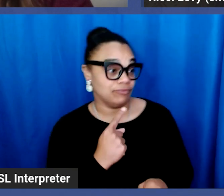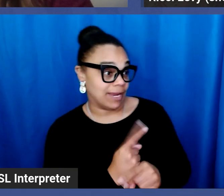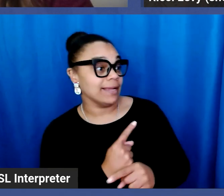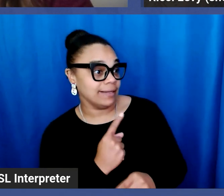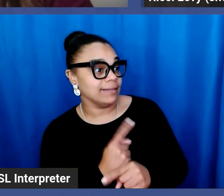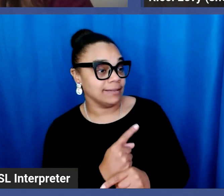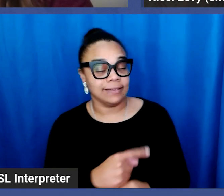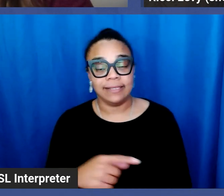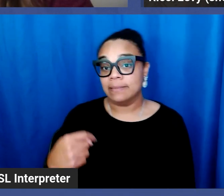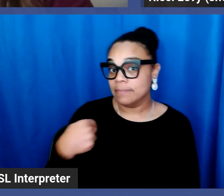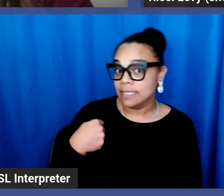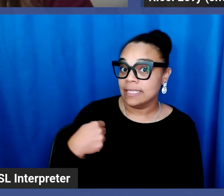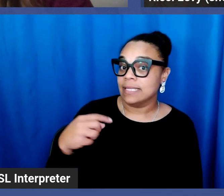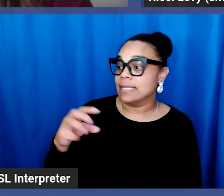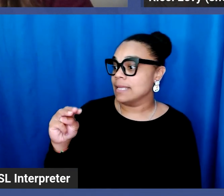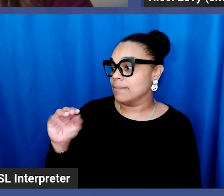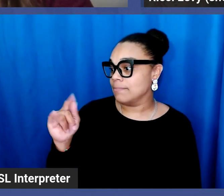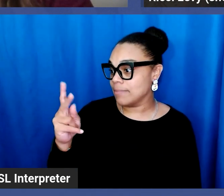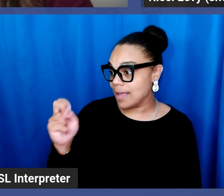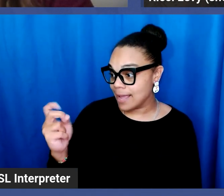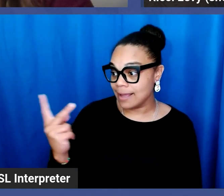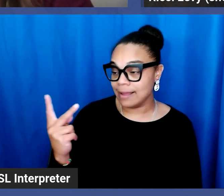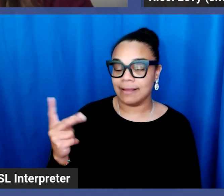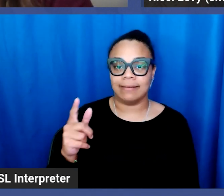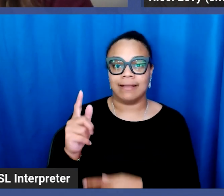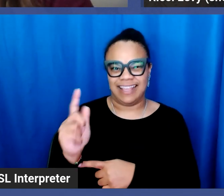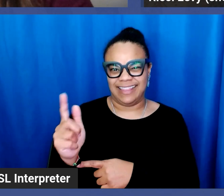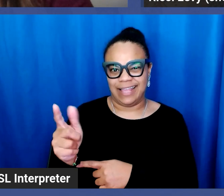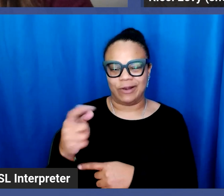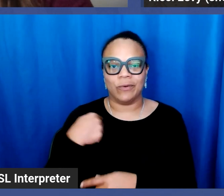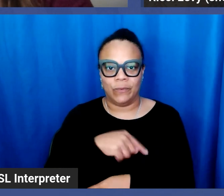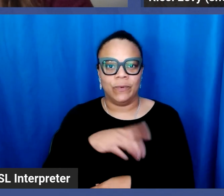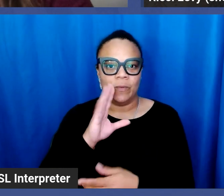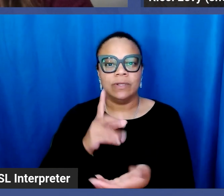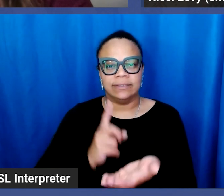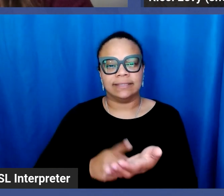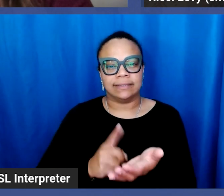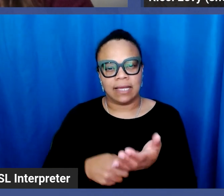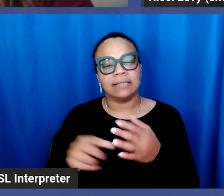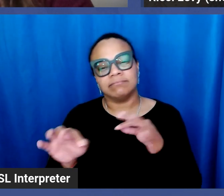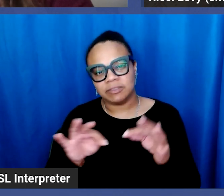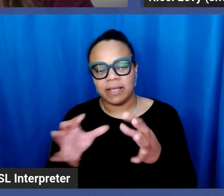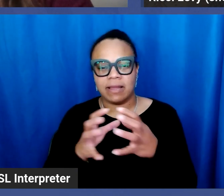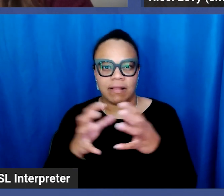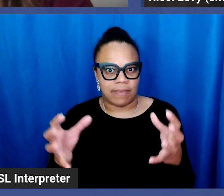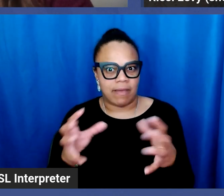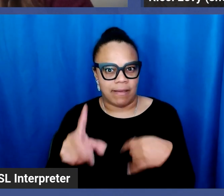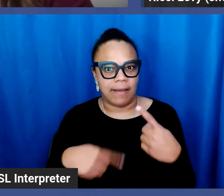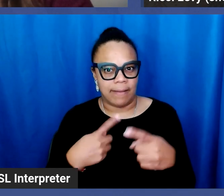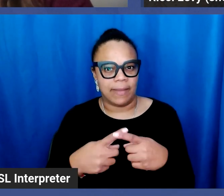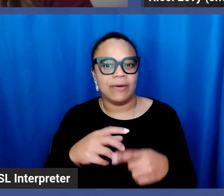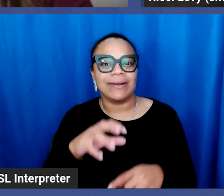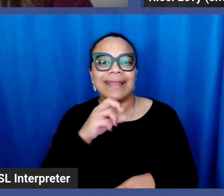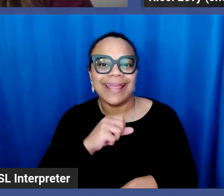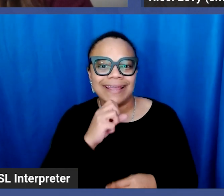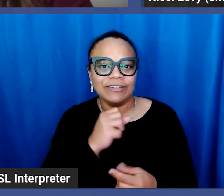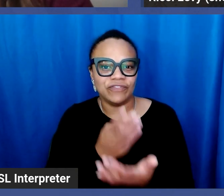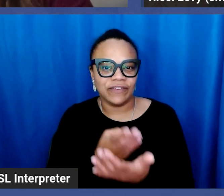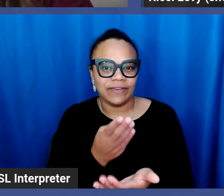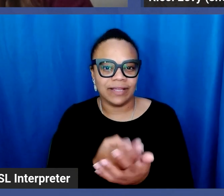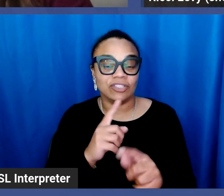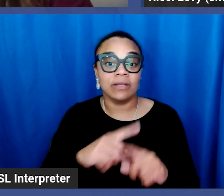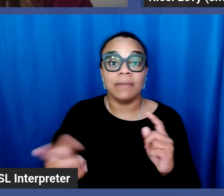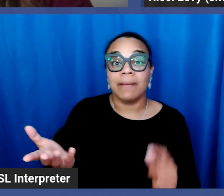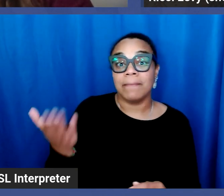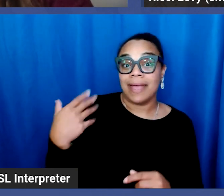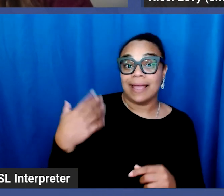and I in our conversation later on in this program talk a lot about age verification. But, I spent a lot of time in the spring when